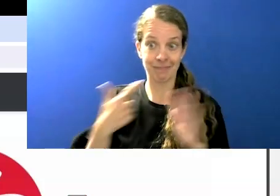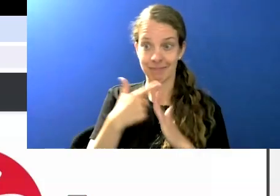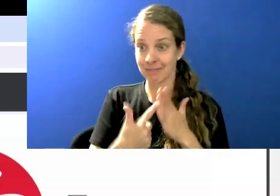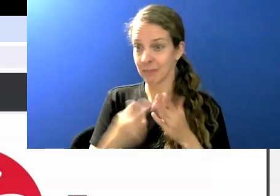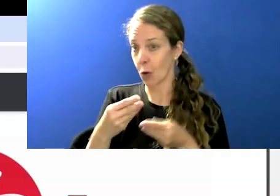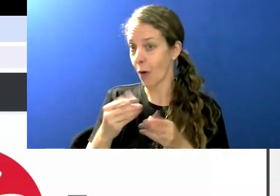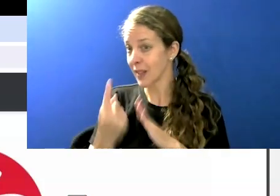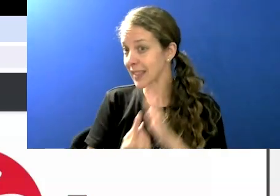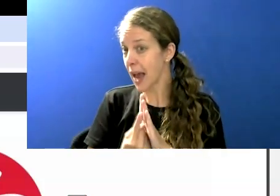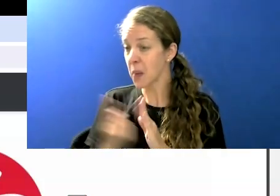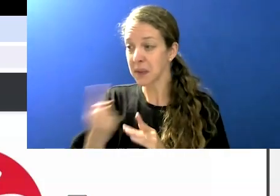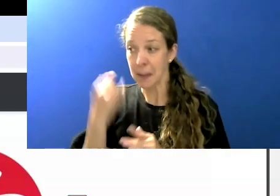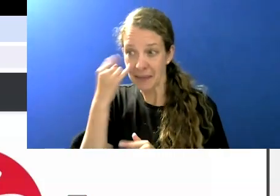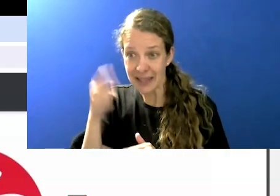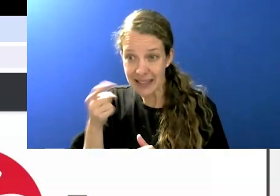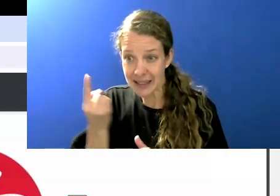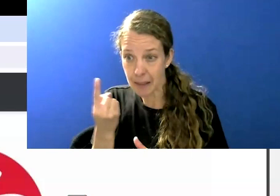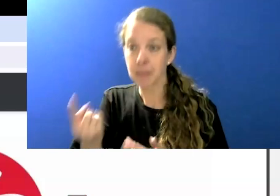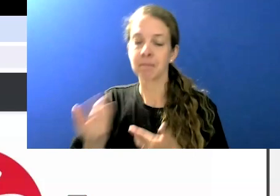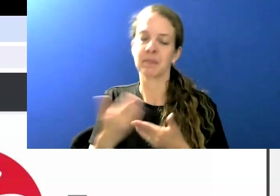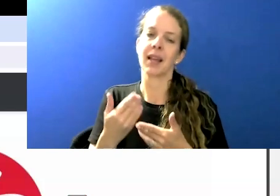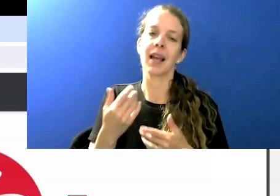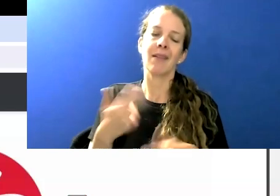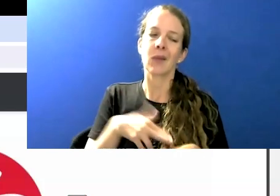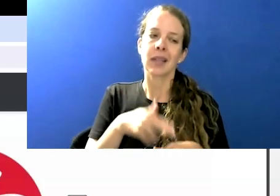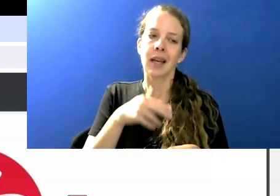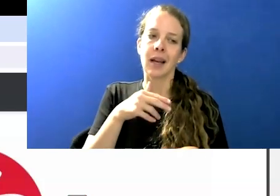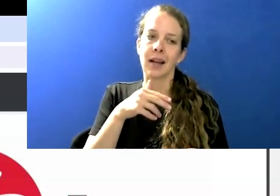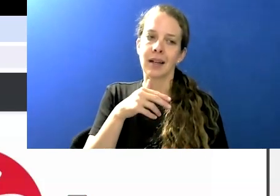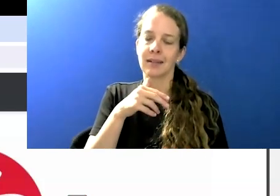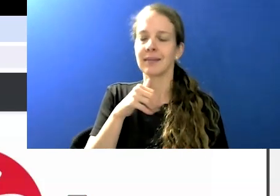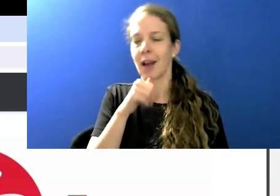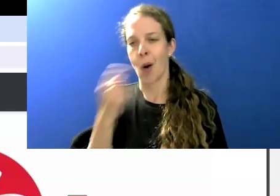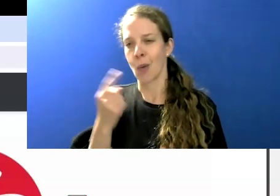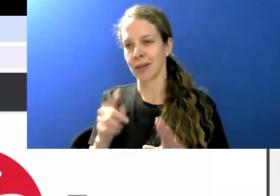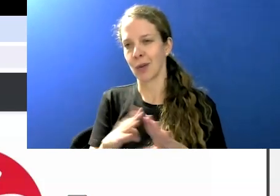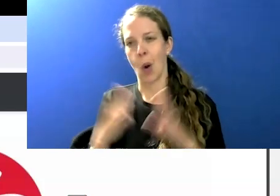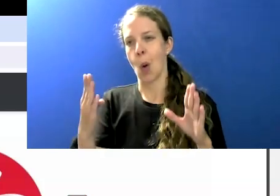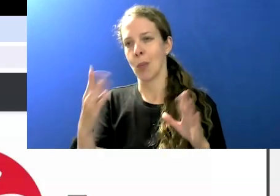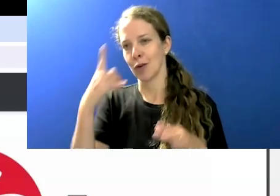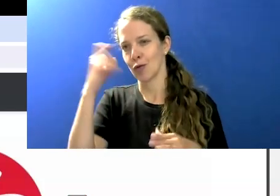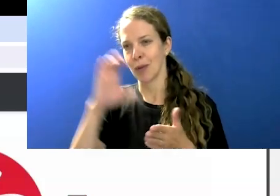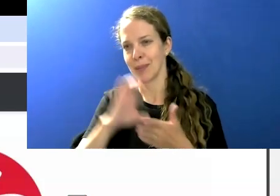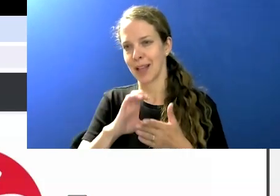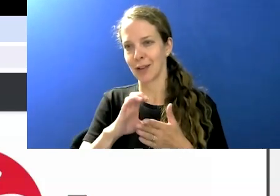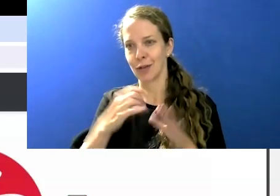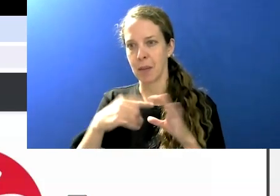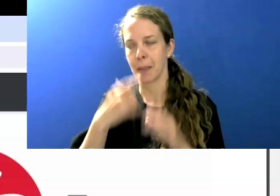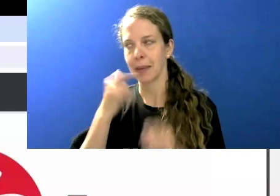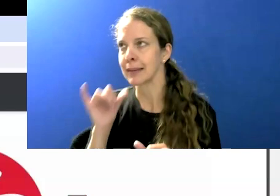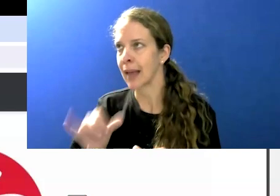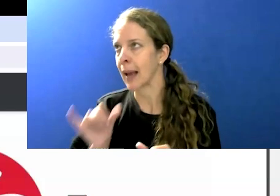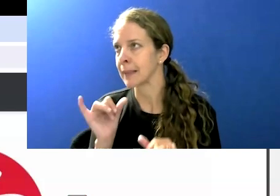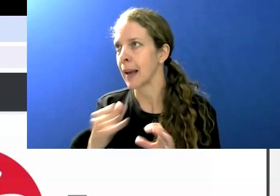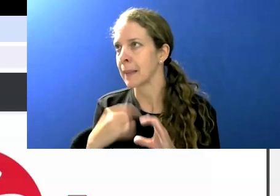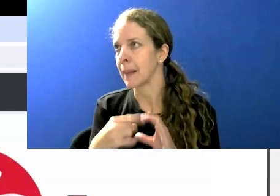hours. Stop by if you need anything. Of course, they will not open the email that comes from the Dream Center because it's the same one. But, you